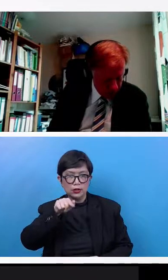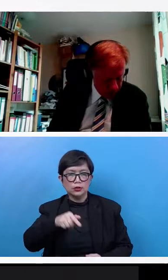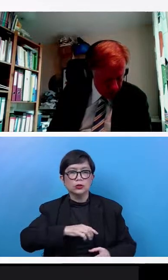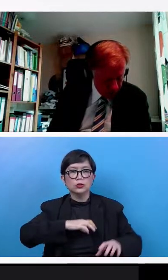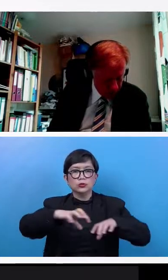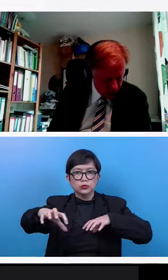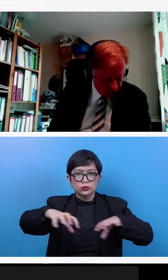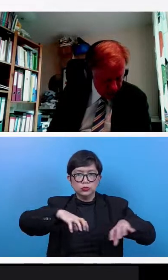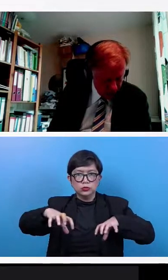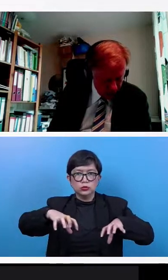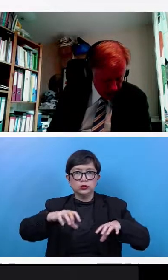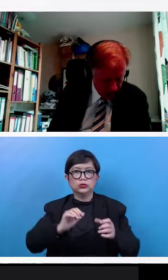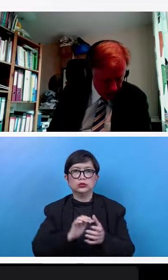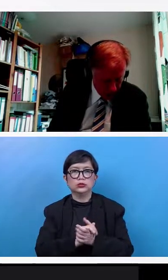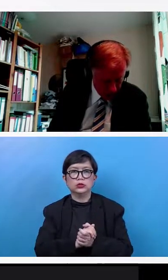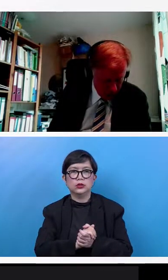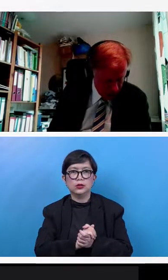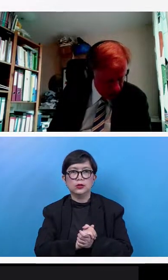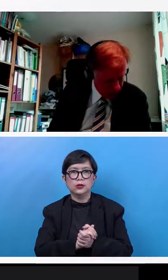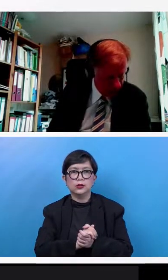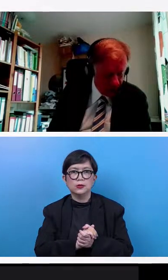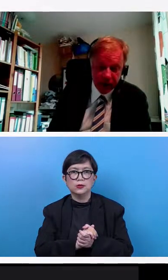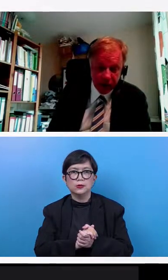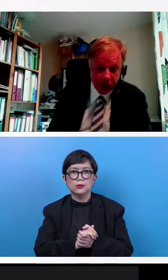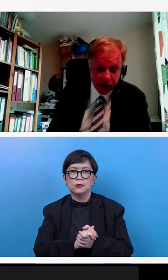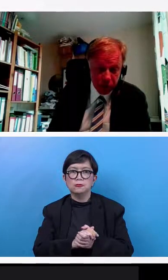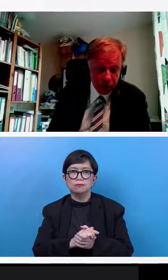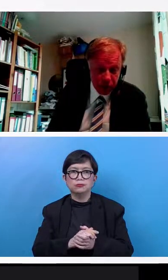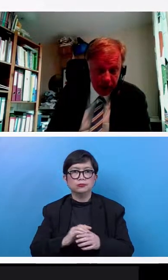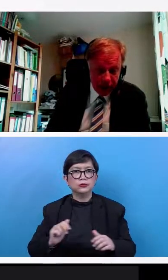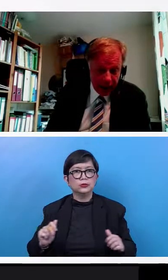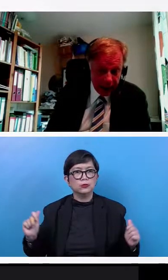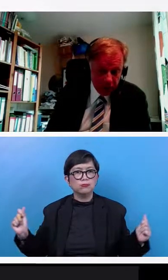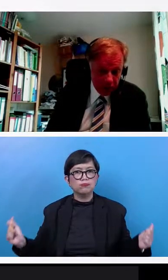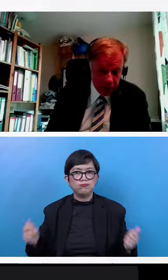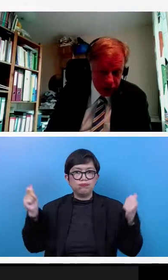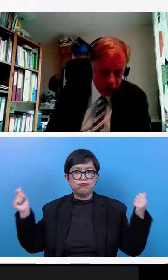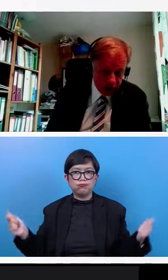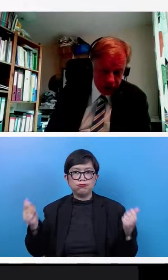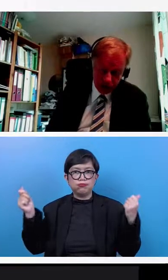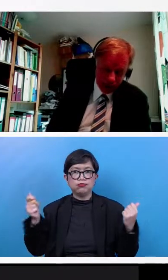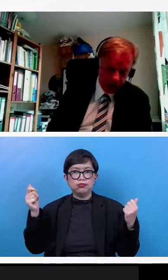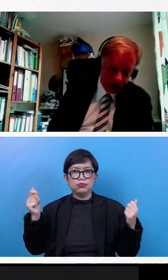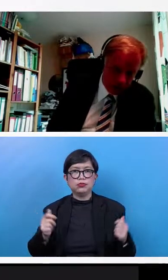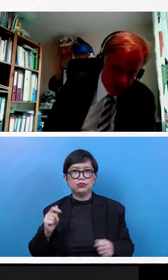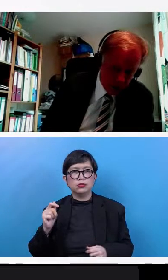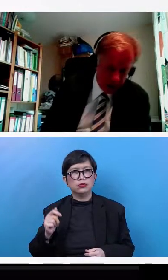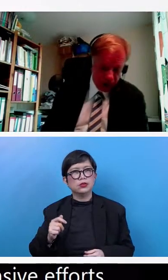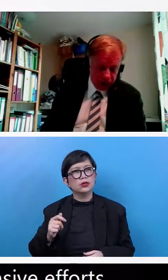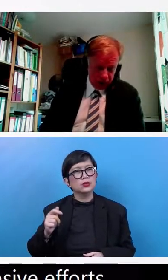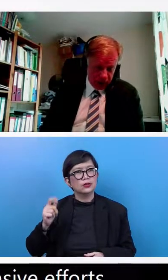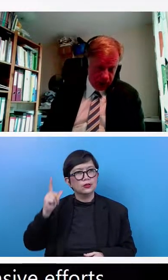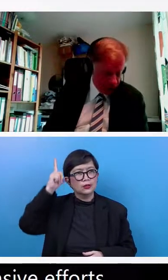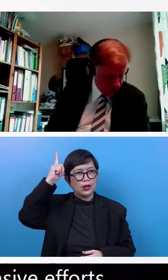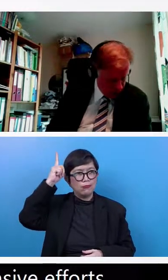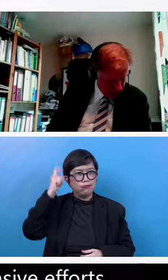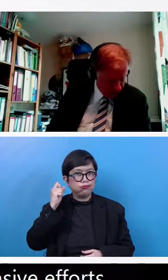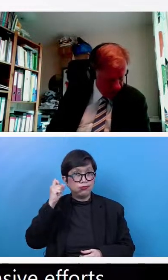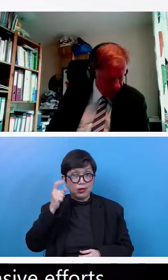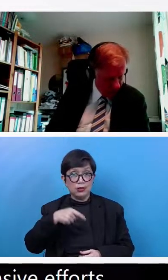undertake upfront training of technical counterparts in ministries and agencies and so